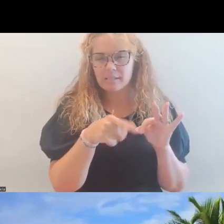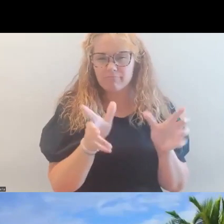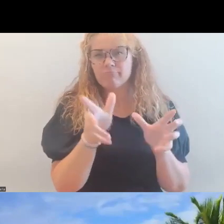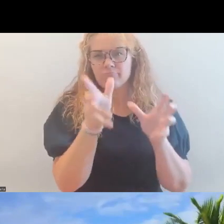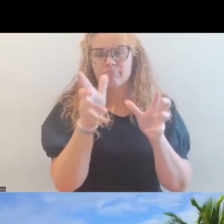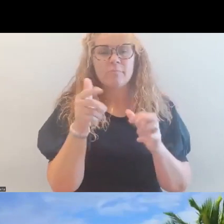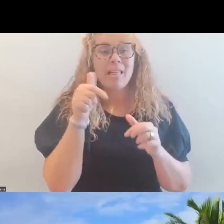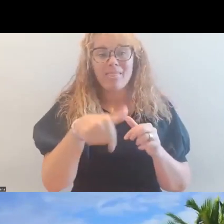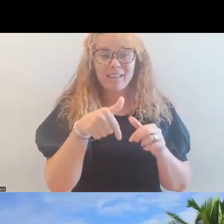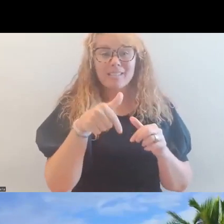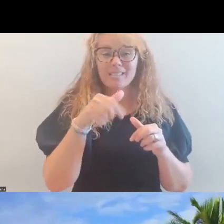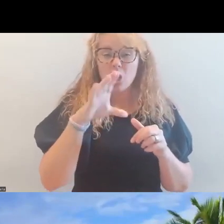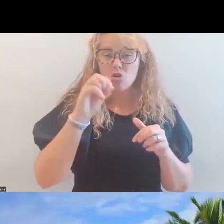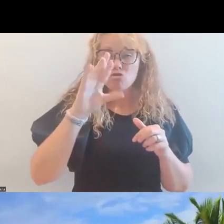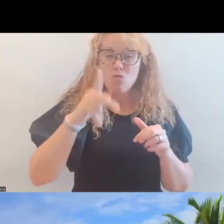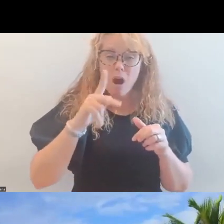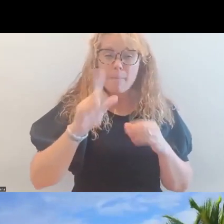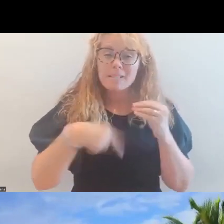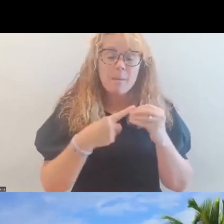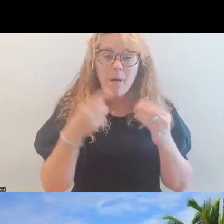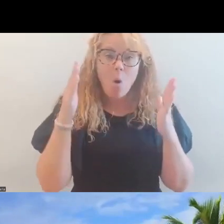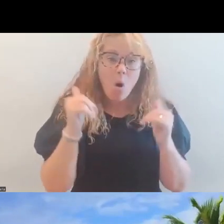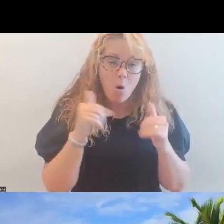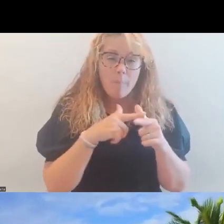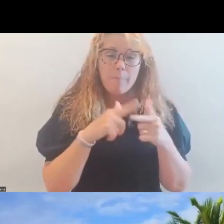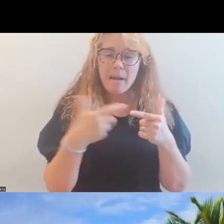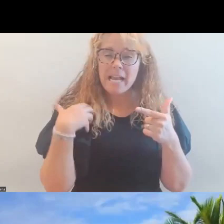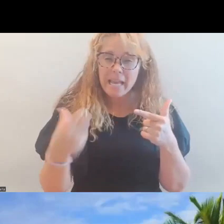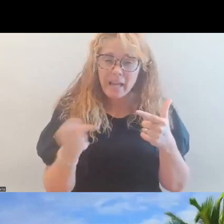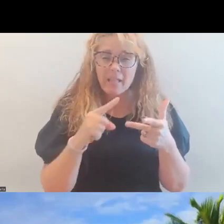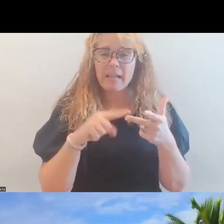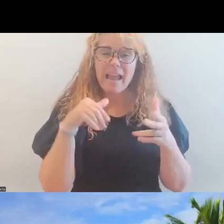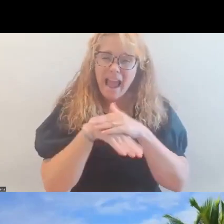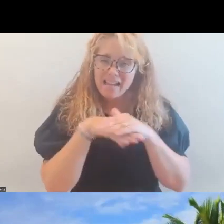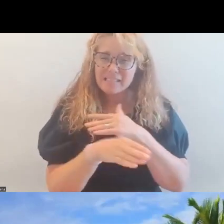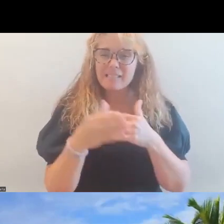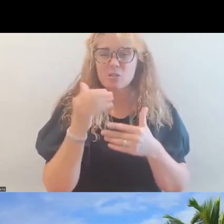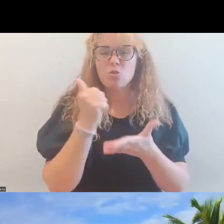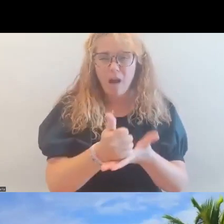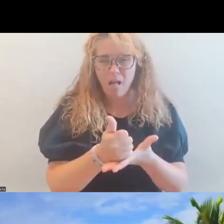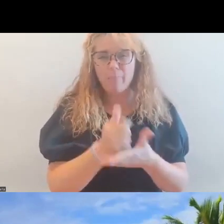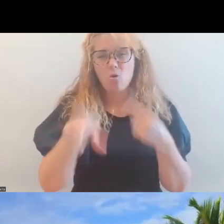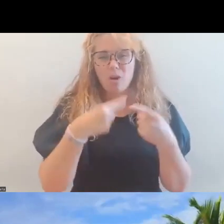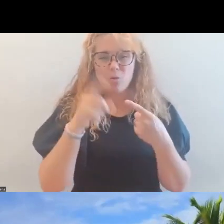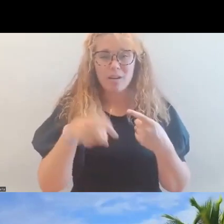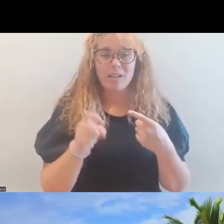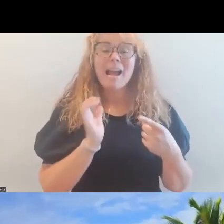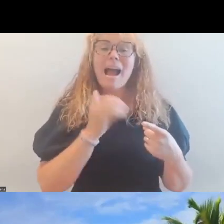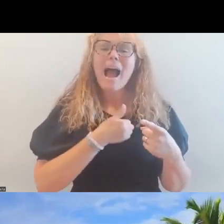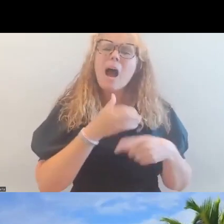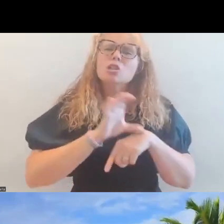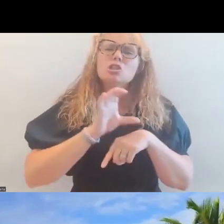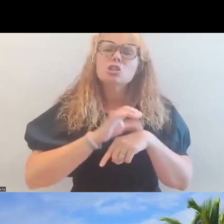At its core, CROP is about hope, healing, and access to help when we need it most. Our congregations are not just places